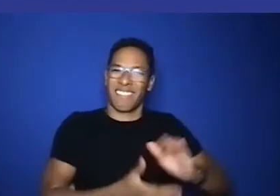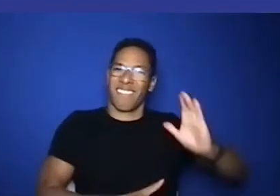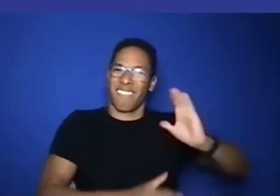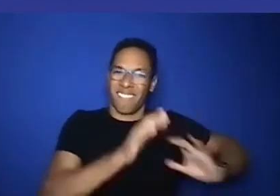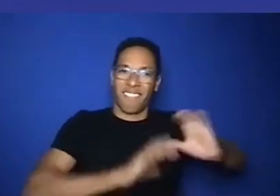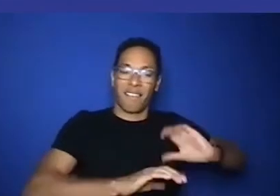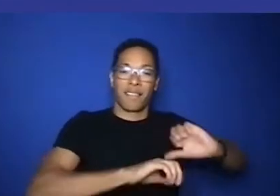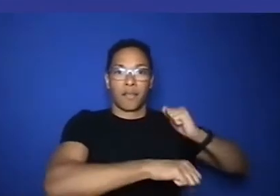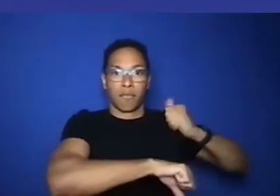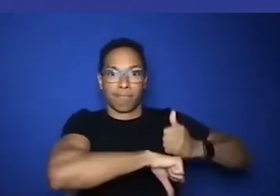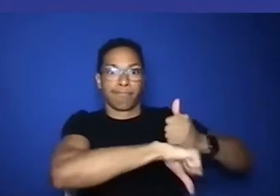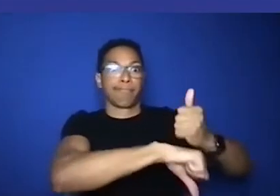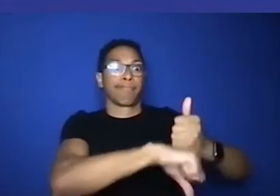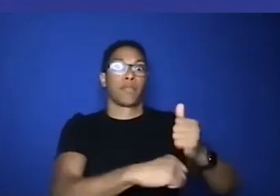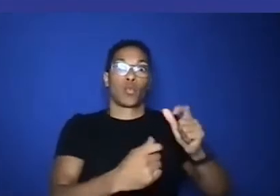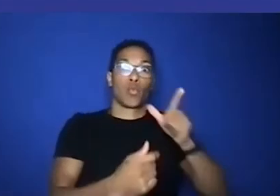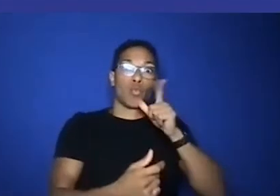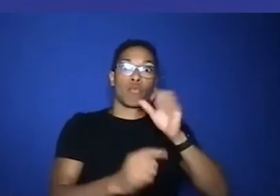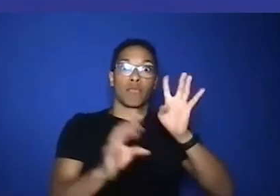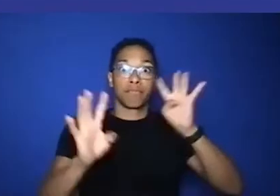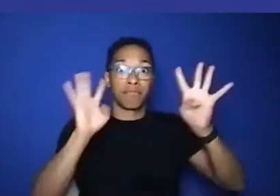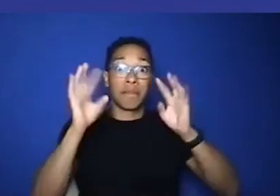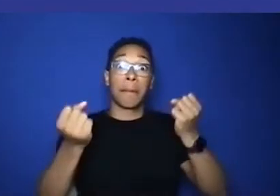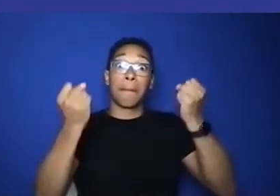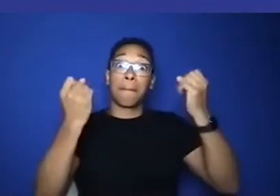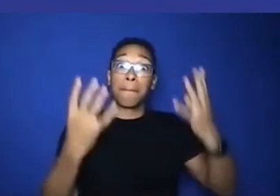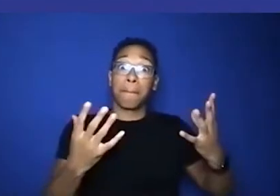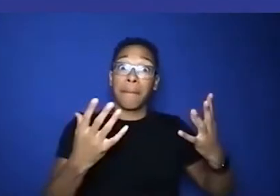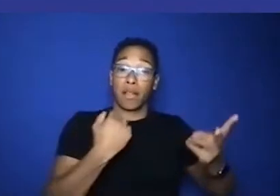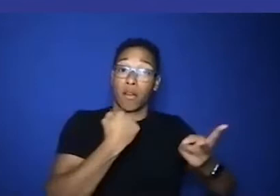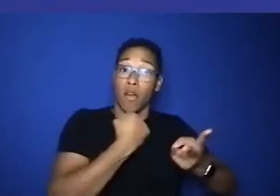created many of the archives and many of the